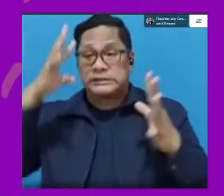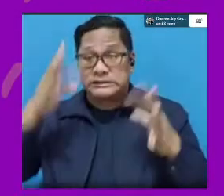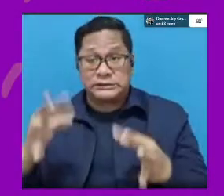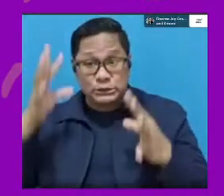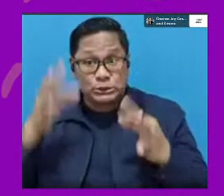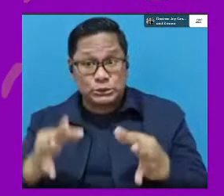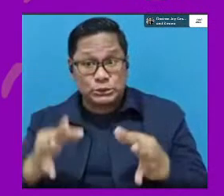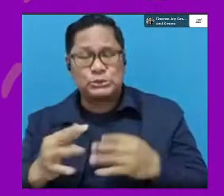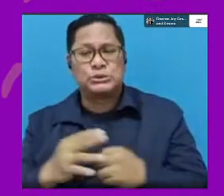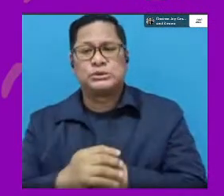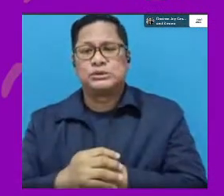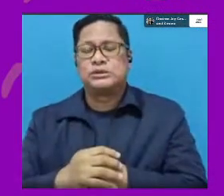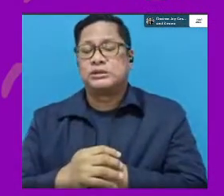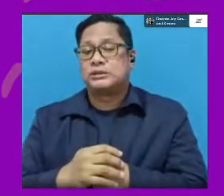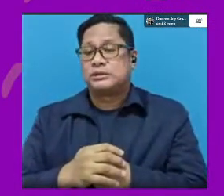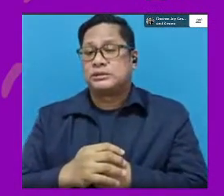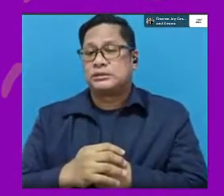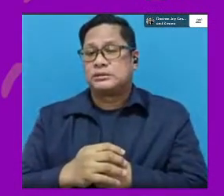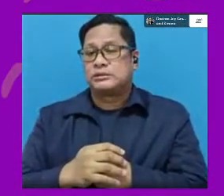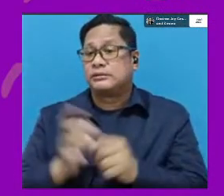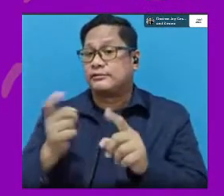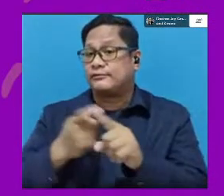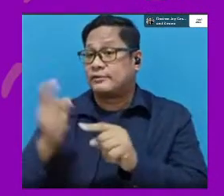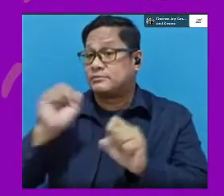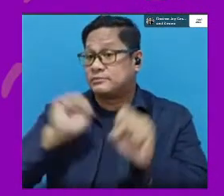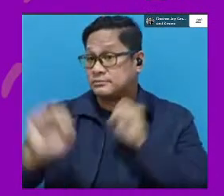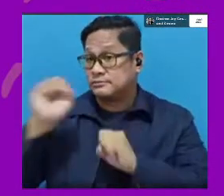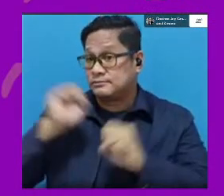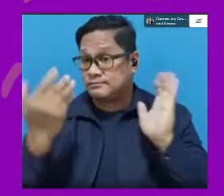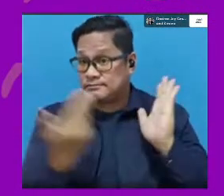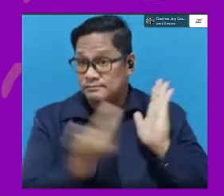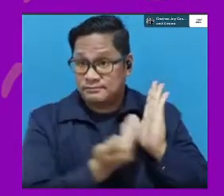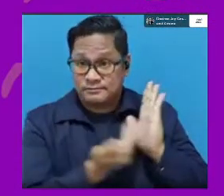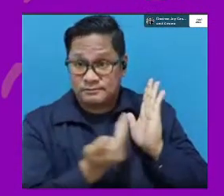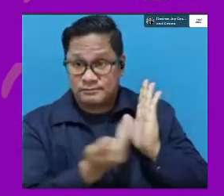are based on scientific evidences.